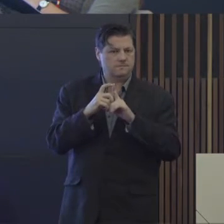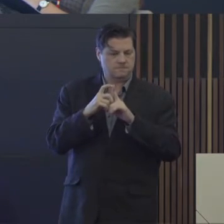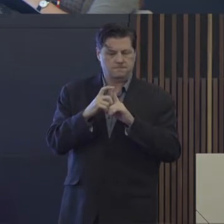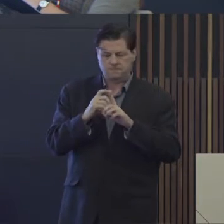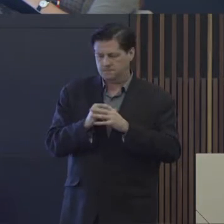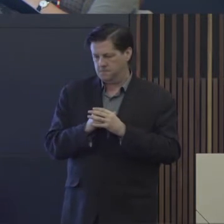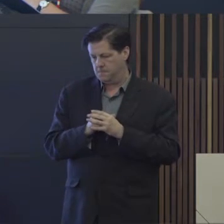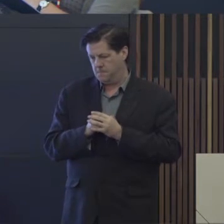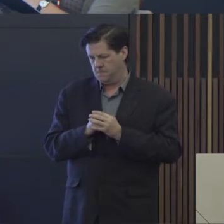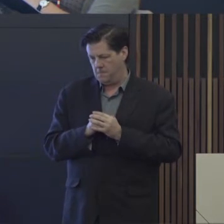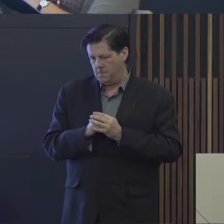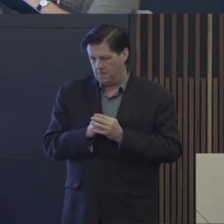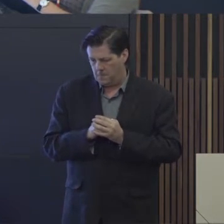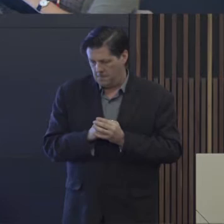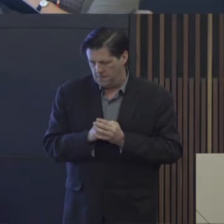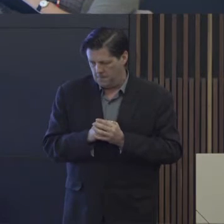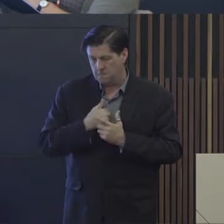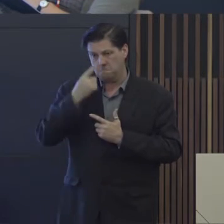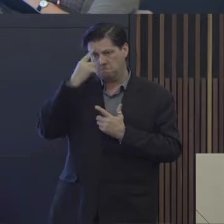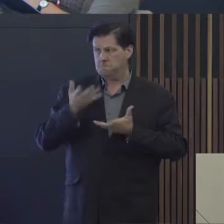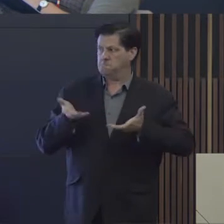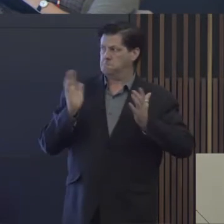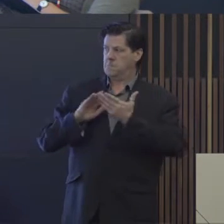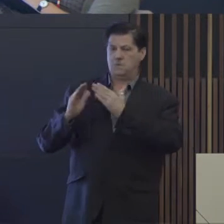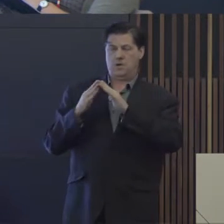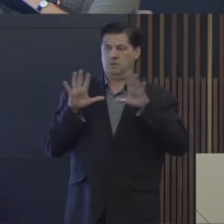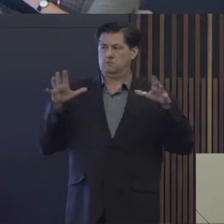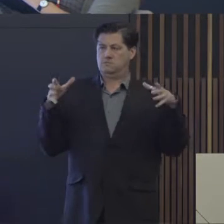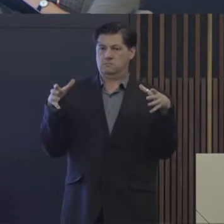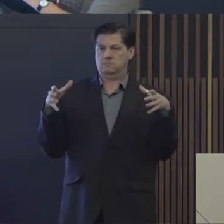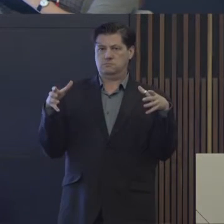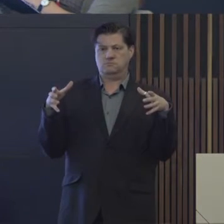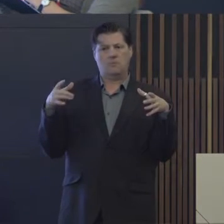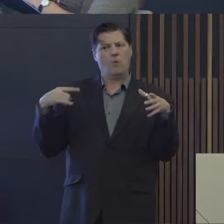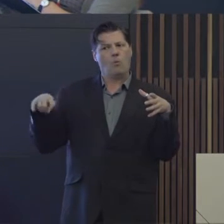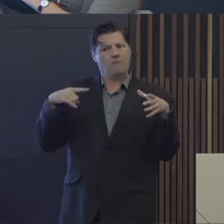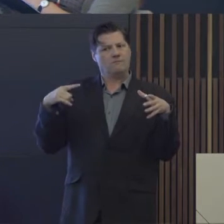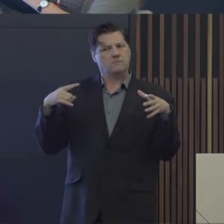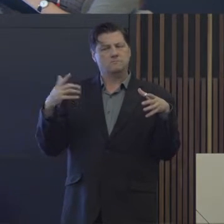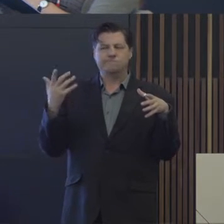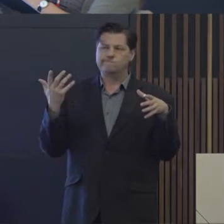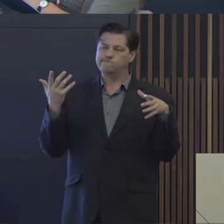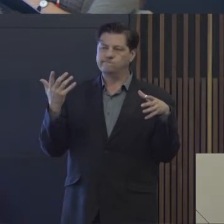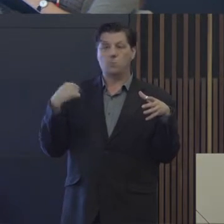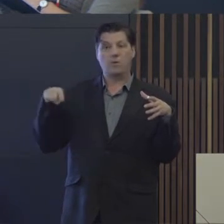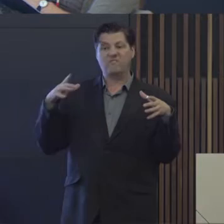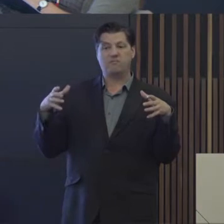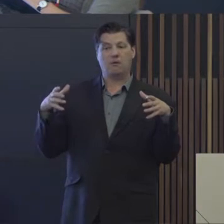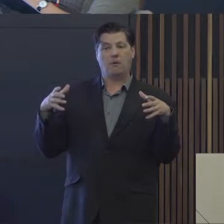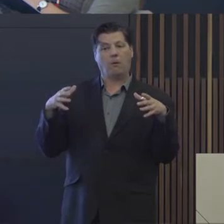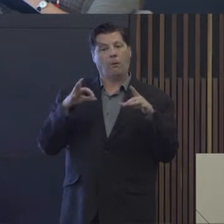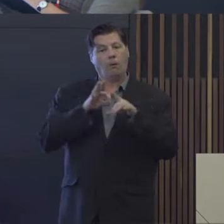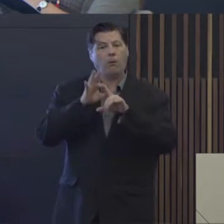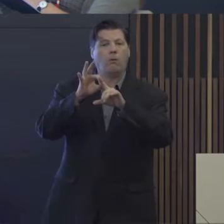think as a society, we have come a way. We've got a lot further to go